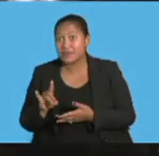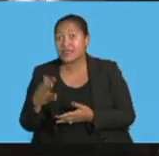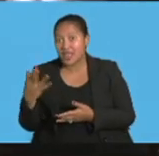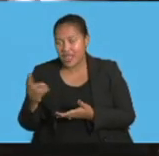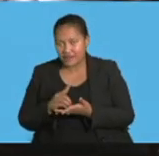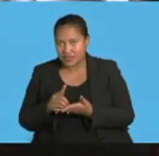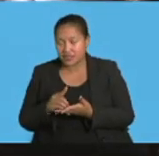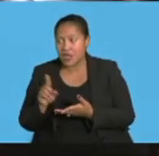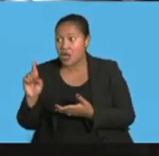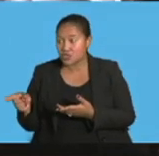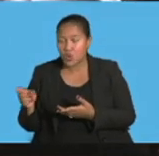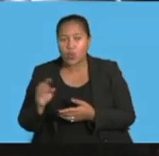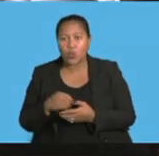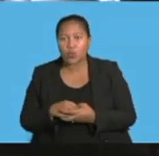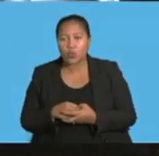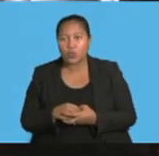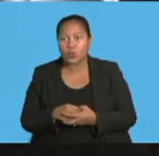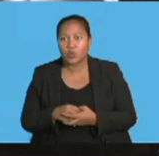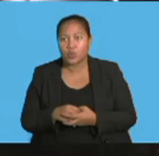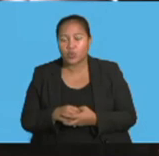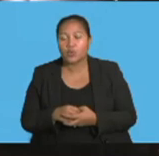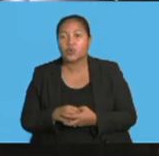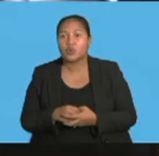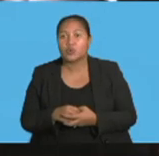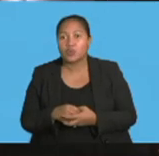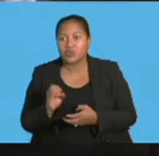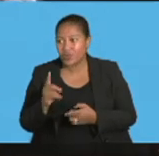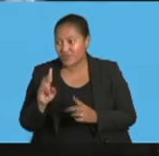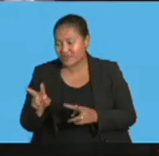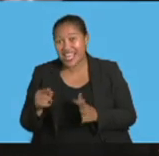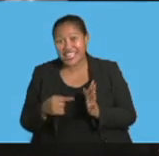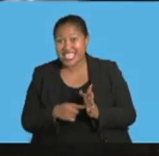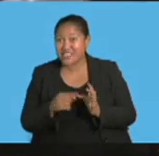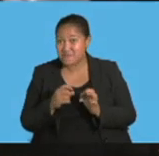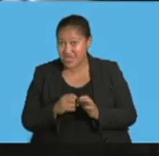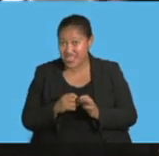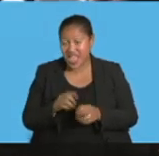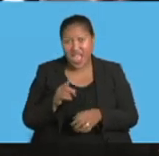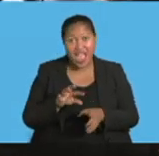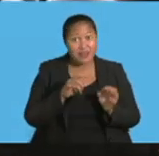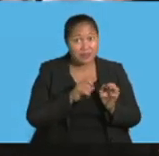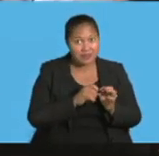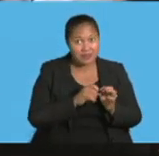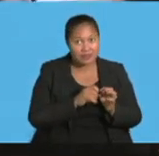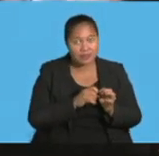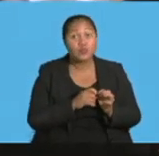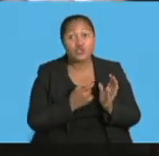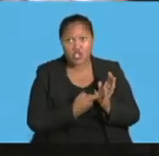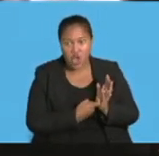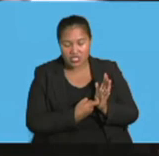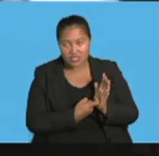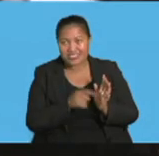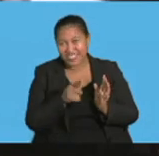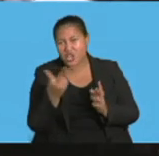disease. In this case, we're looking at tuberculosis and brucellosis. And these diseases are quite